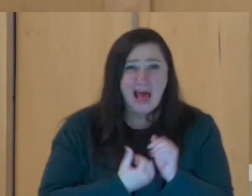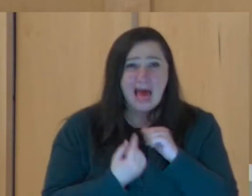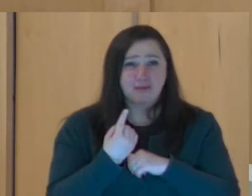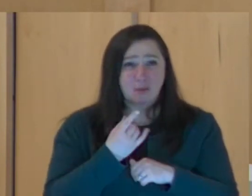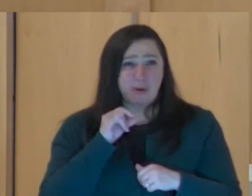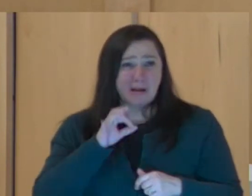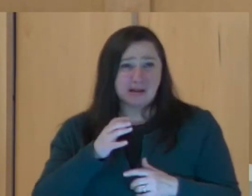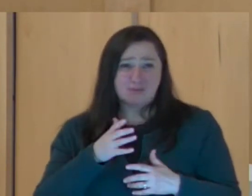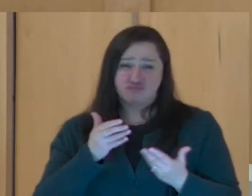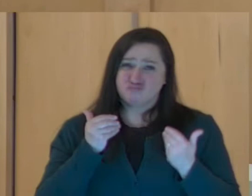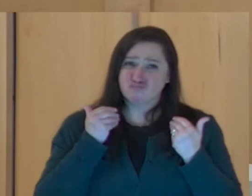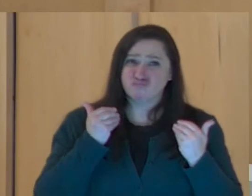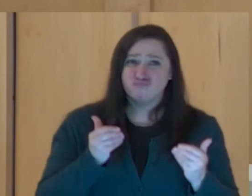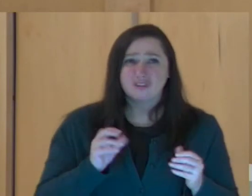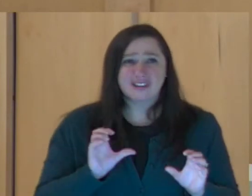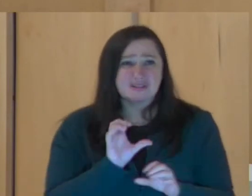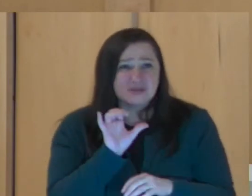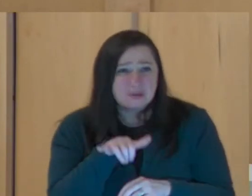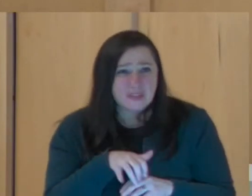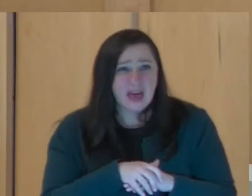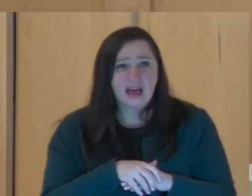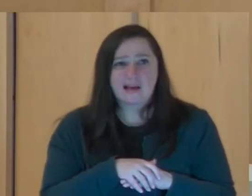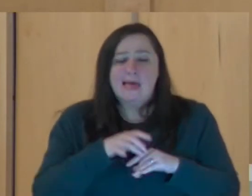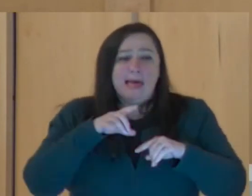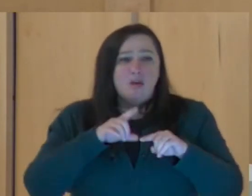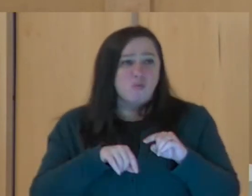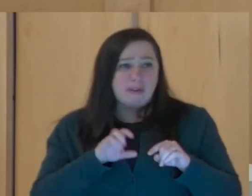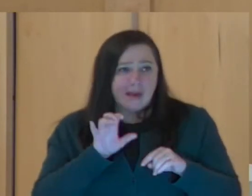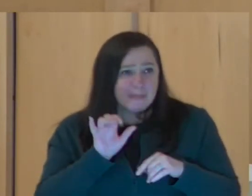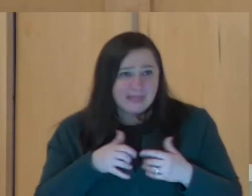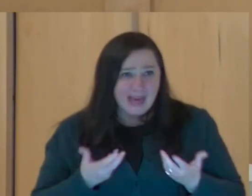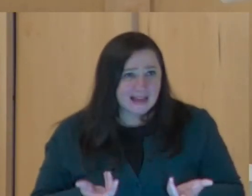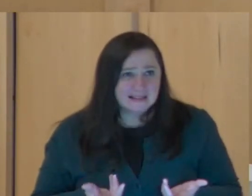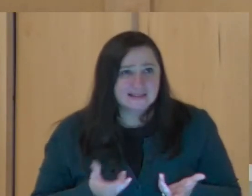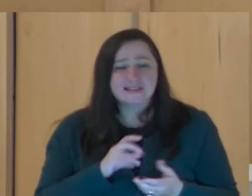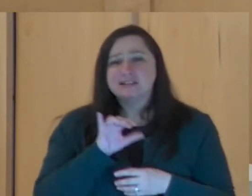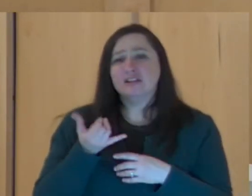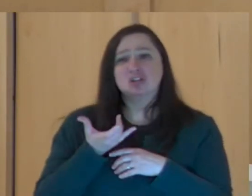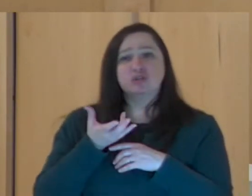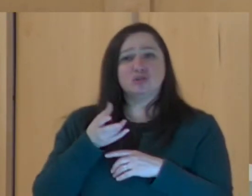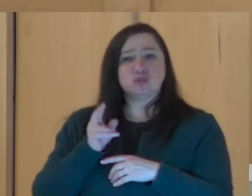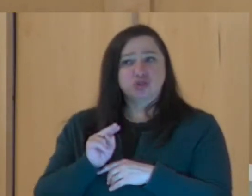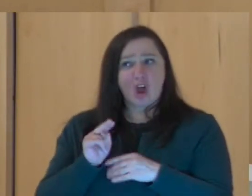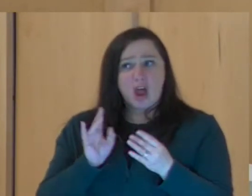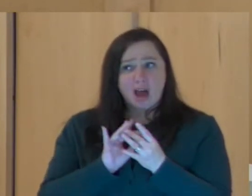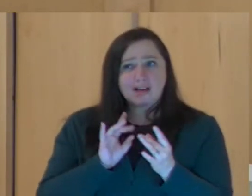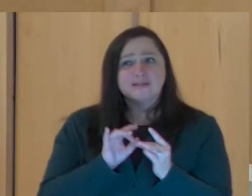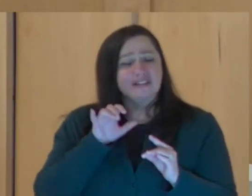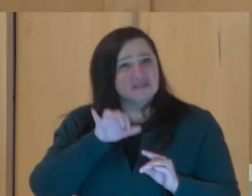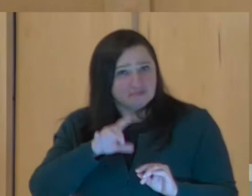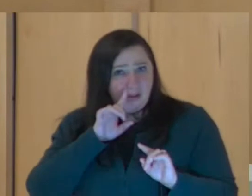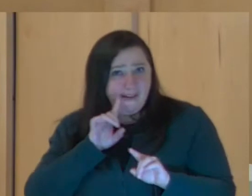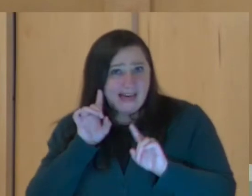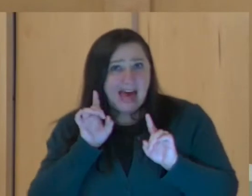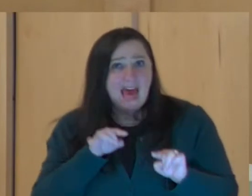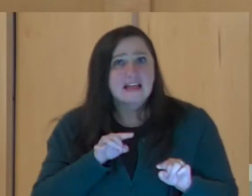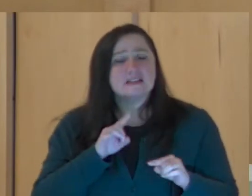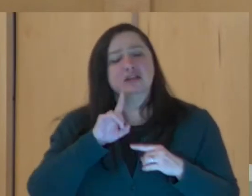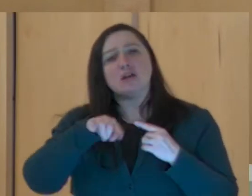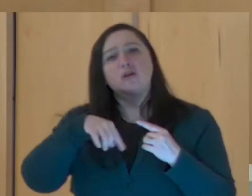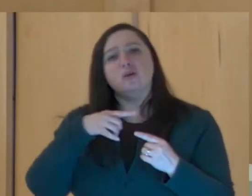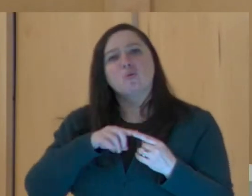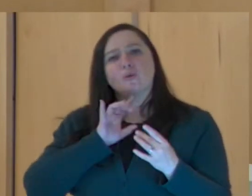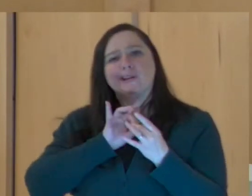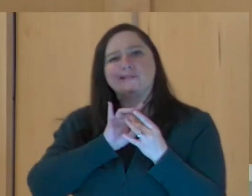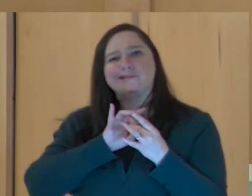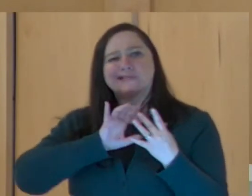evil that's in our sinful nature? It can't be those. John says this is the answer when there is a disconnect